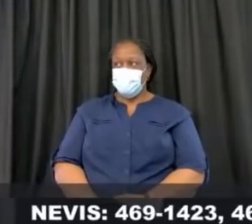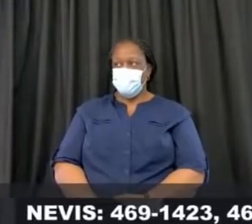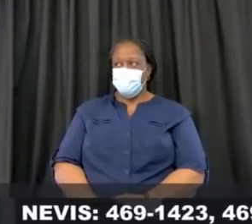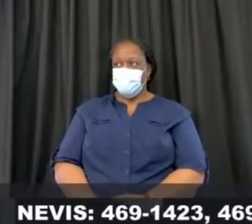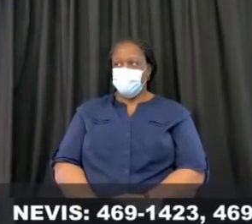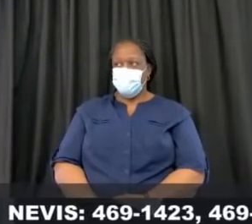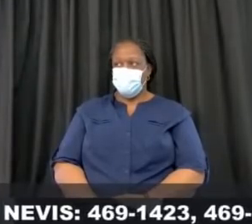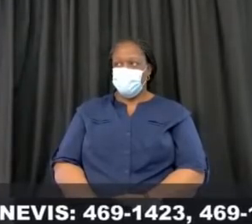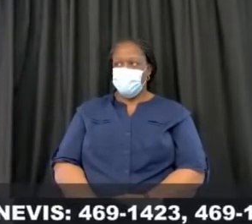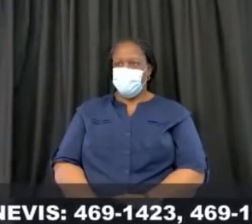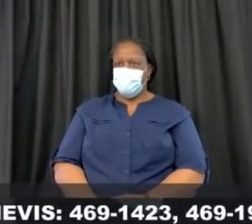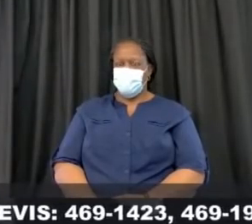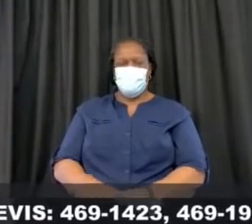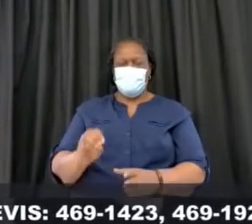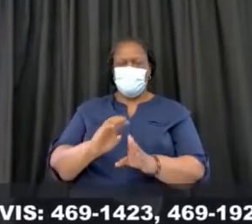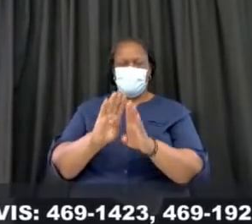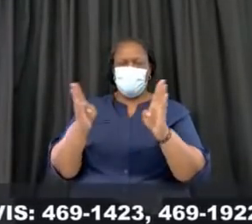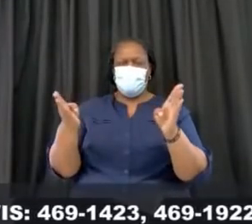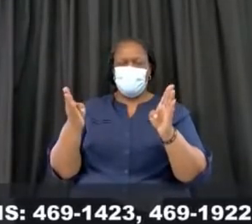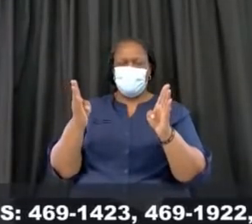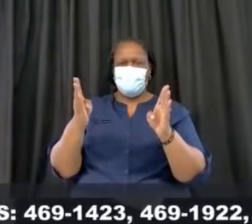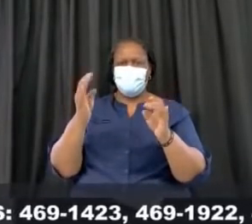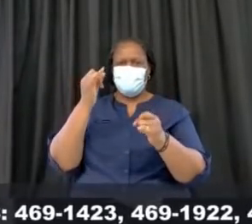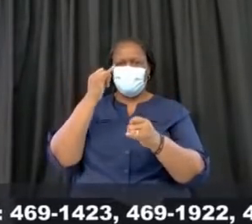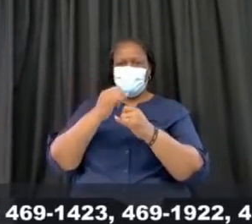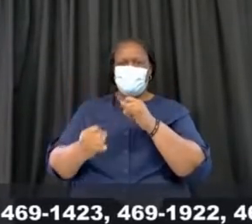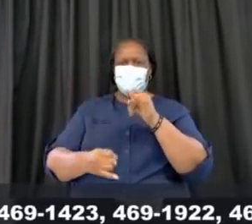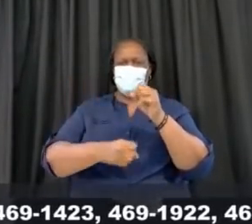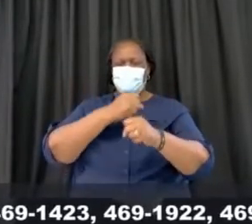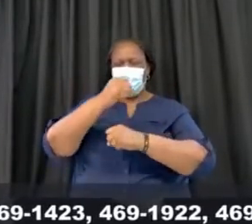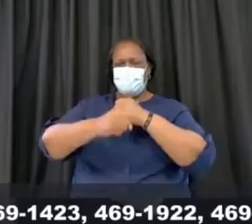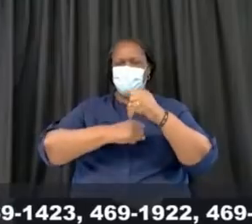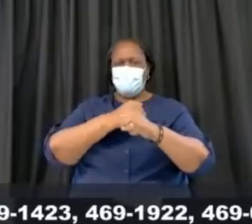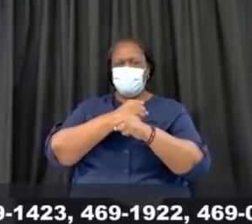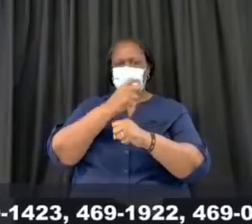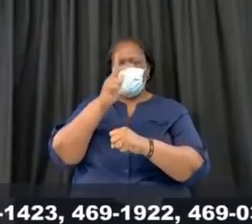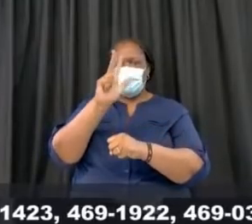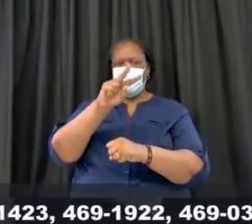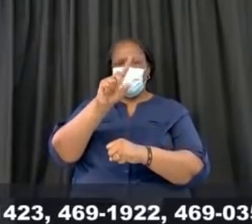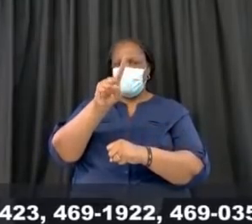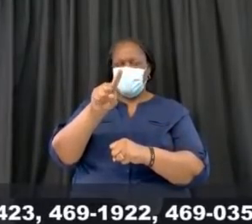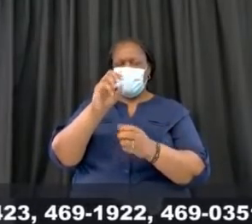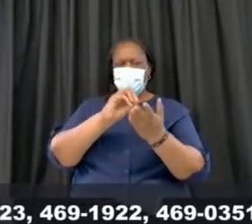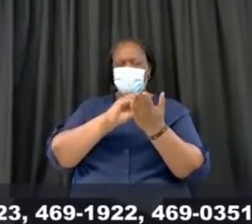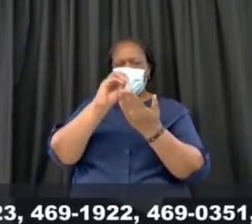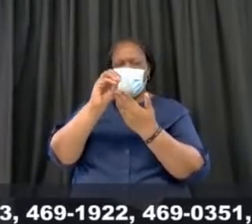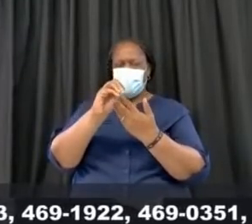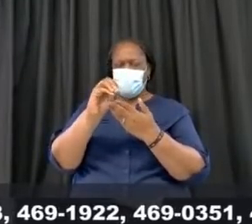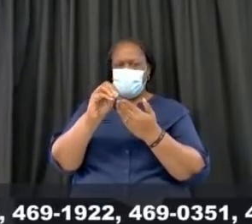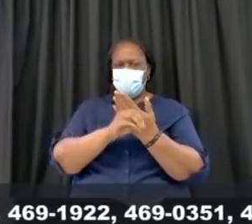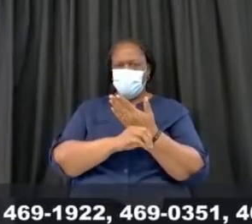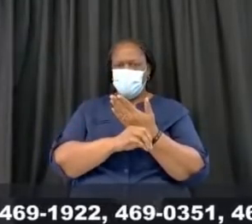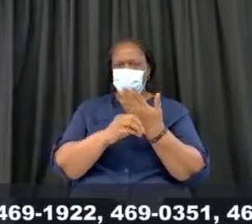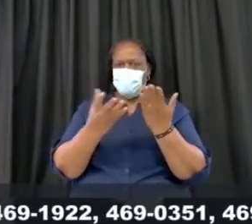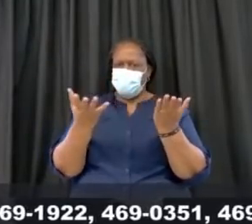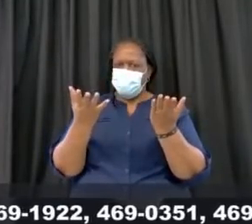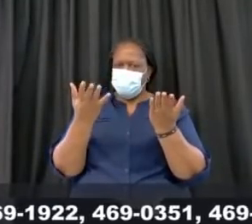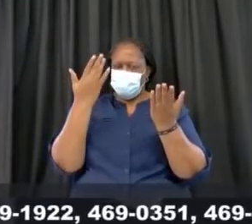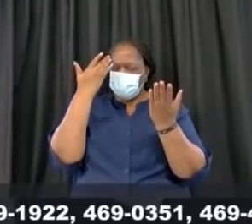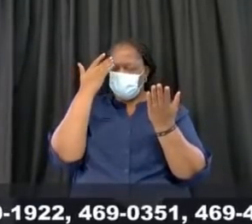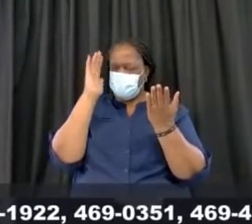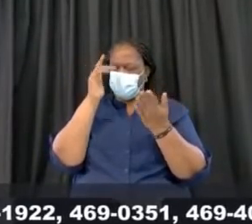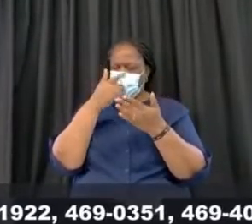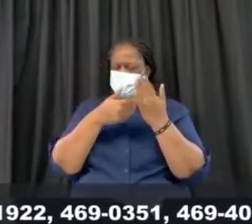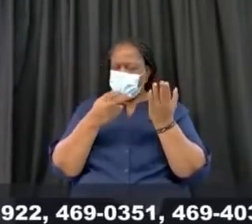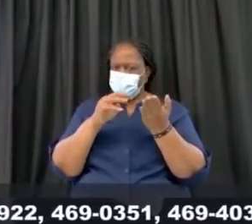was reopened last year, October, was it? 31st of October. So the country was reopened. If we are saying